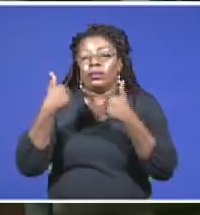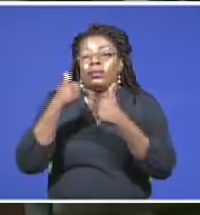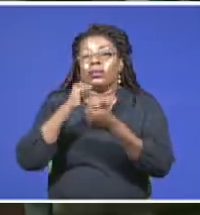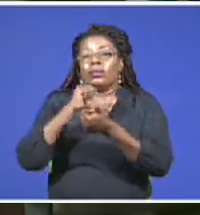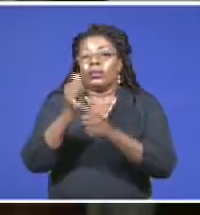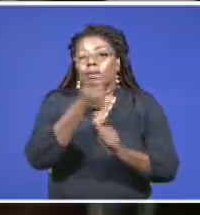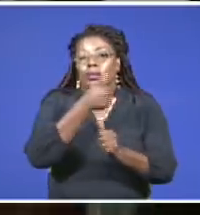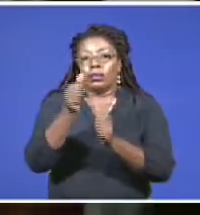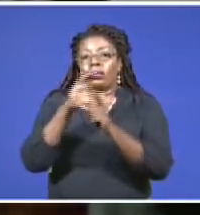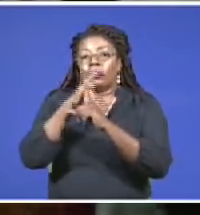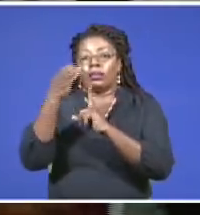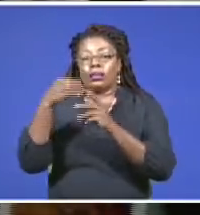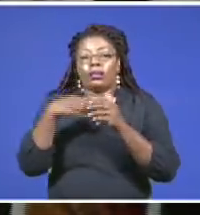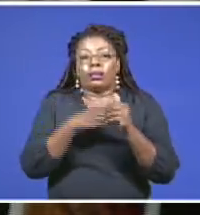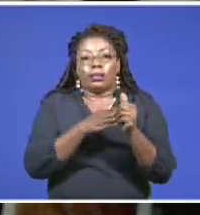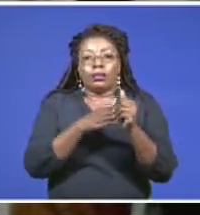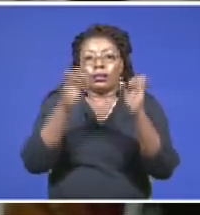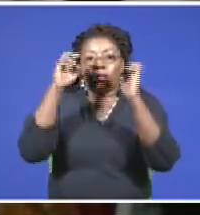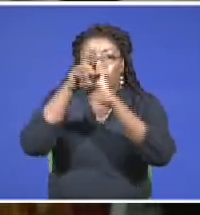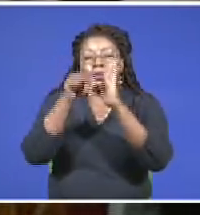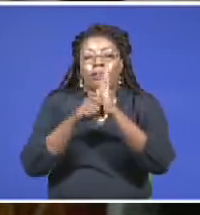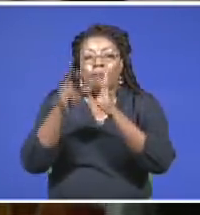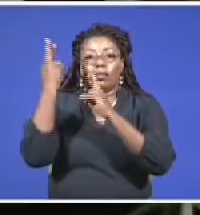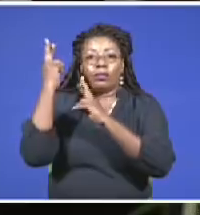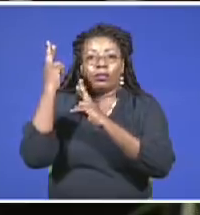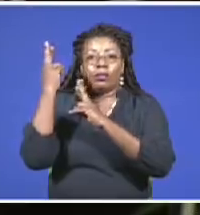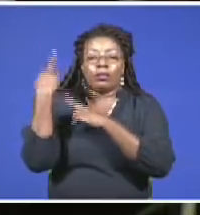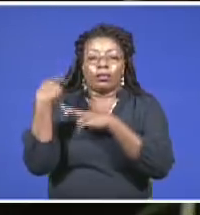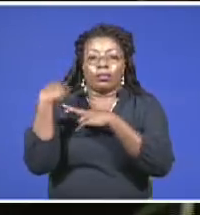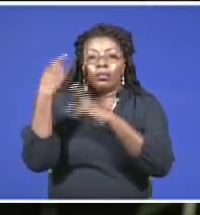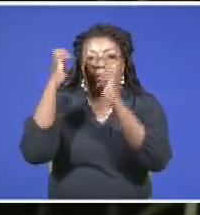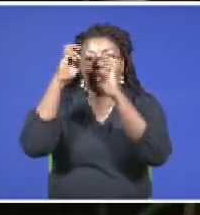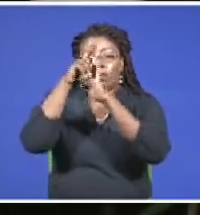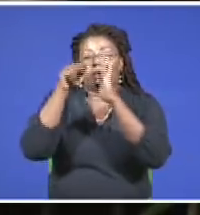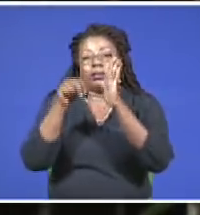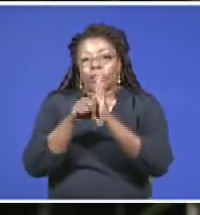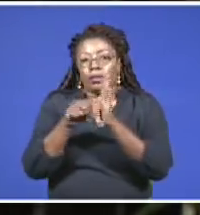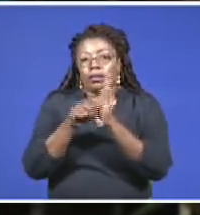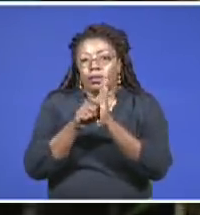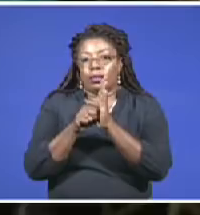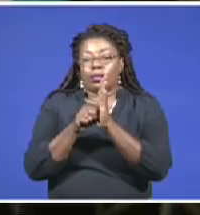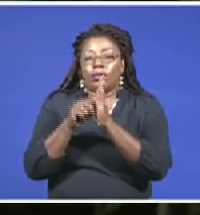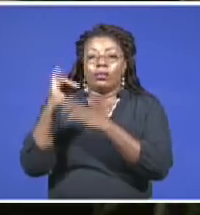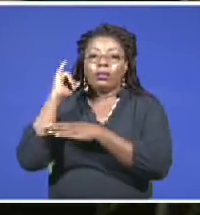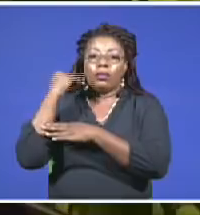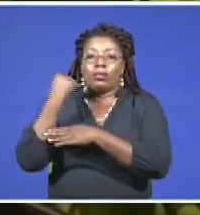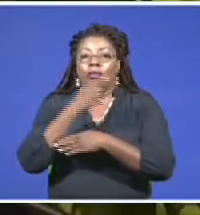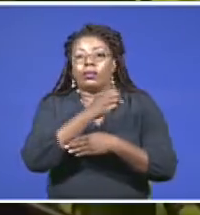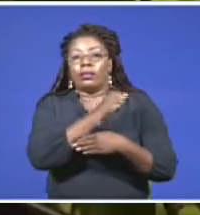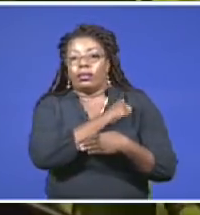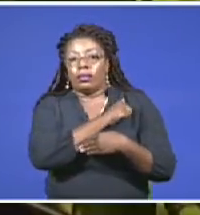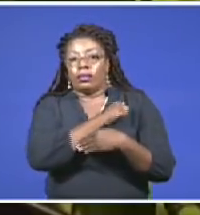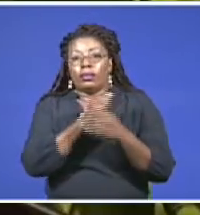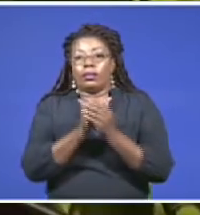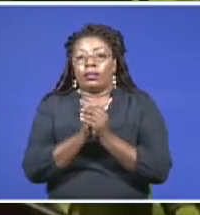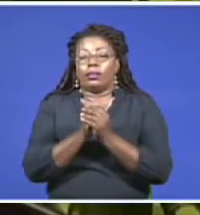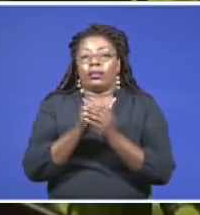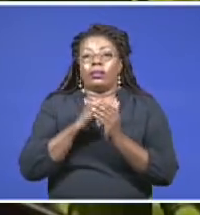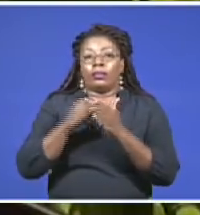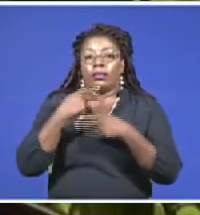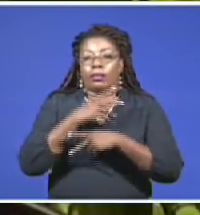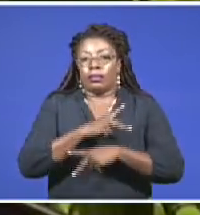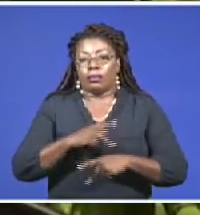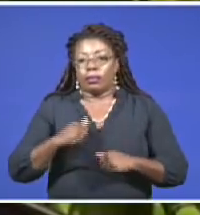of Education with responsibility for technology and innovation, Julian Anderson. I wish a